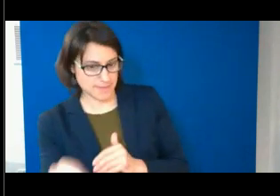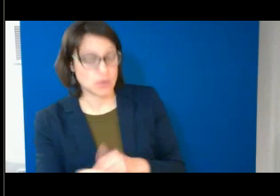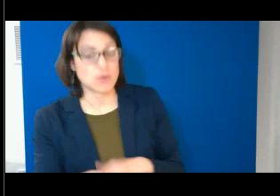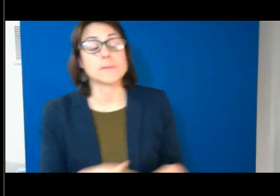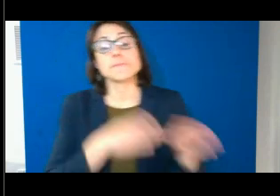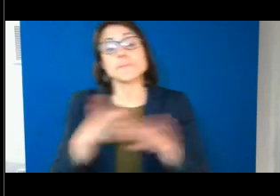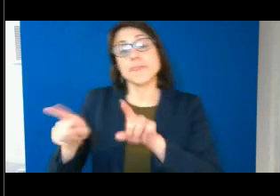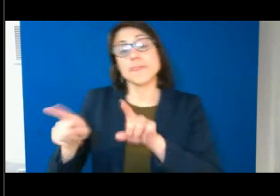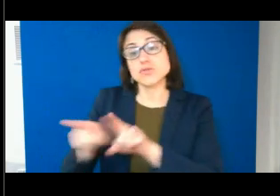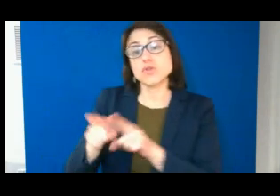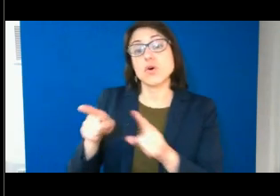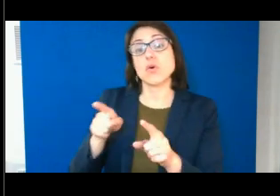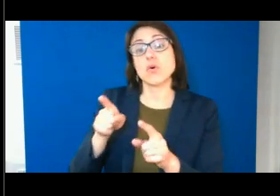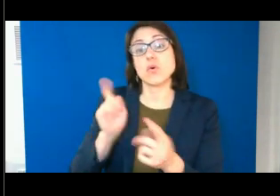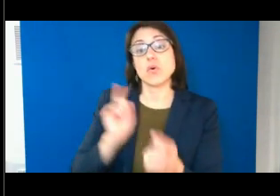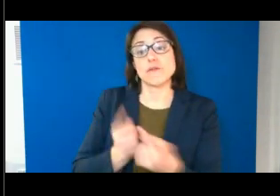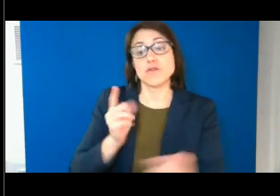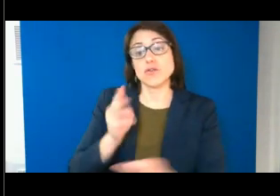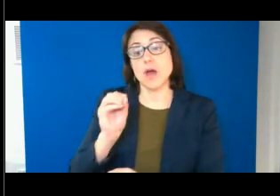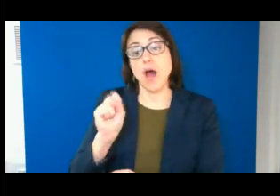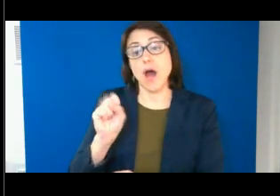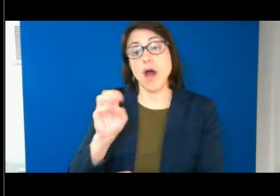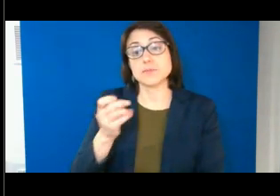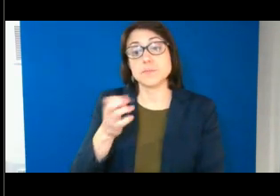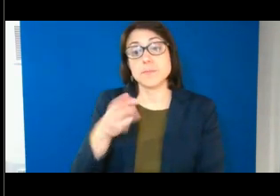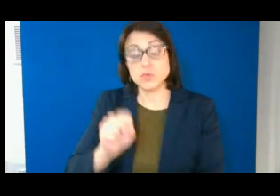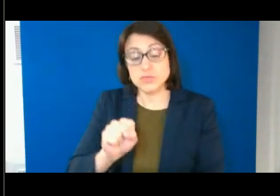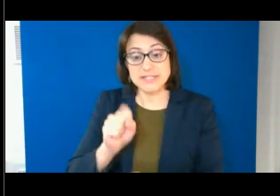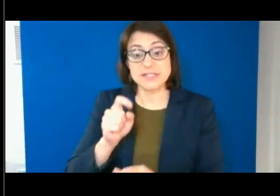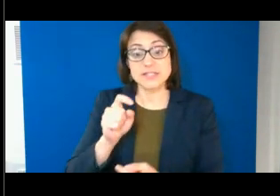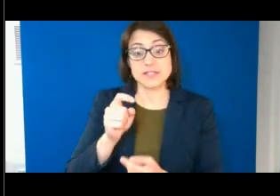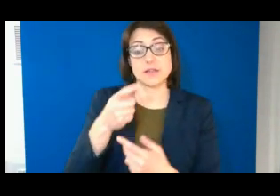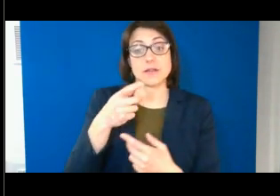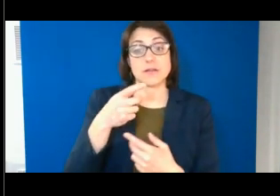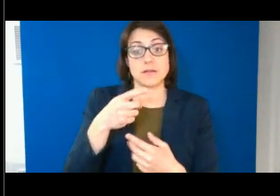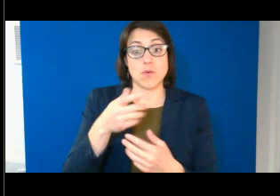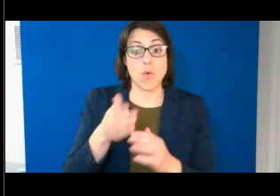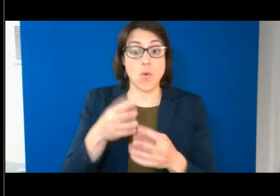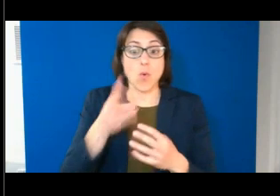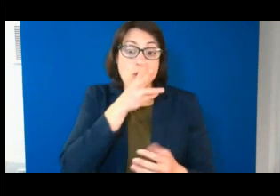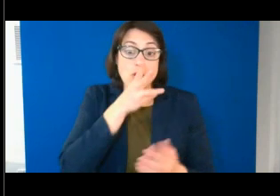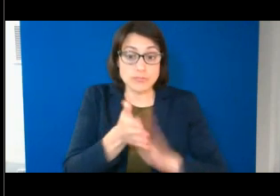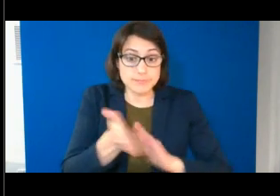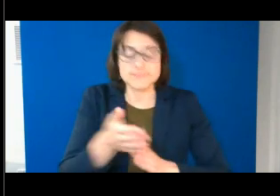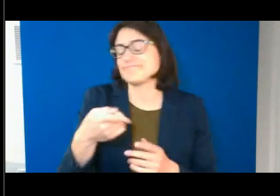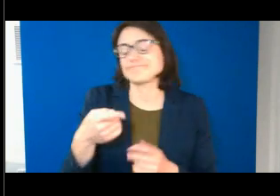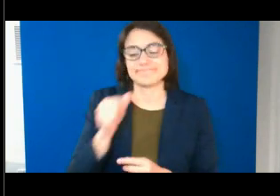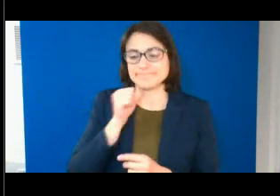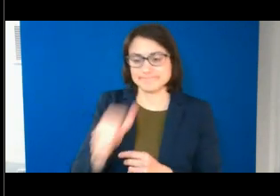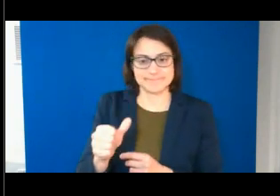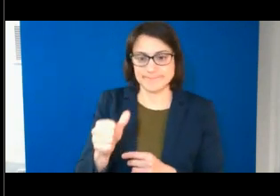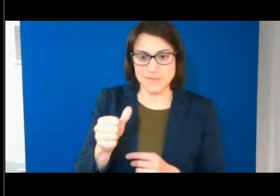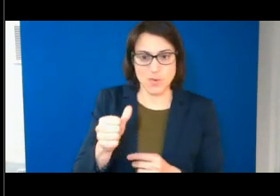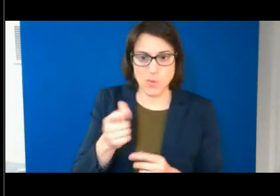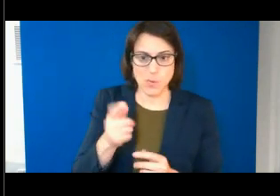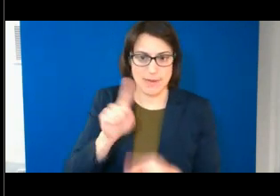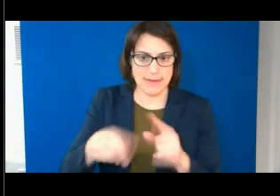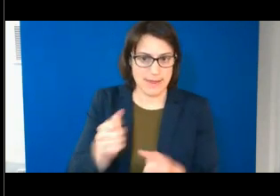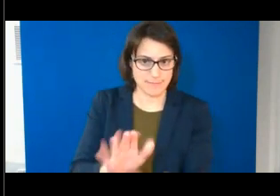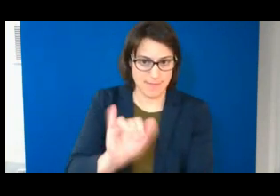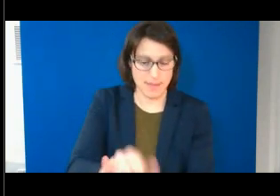systems, they're really designed for state-of-the-art water treatment facilities and are incredibly expensive to install and maintain. So they cannot really be